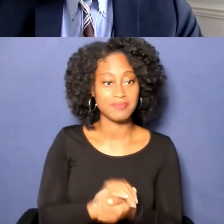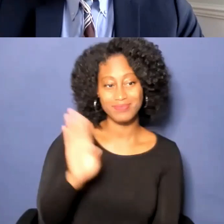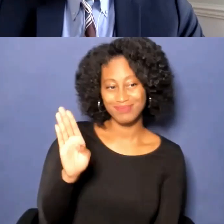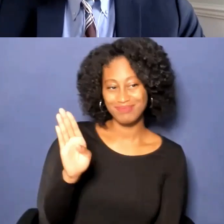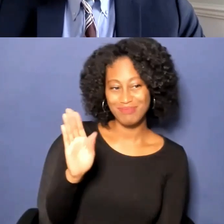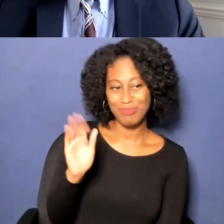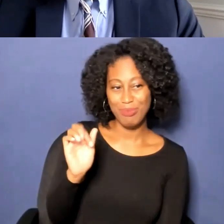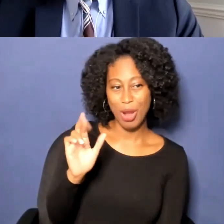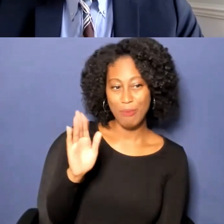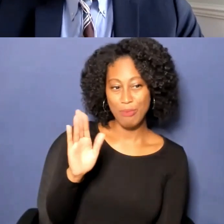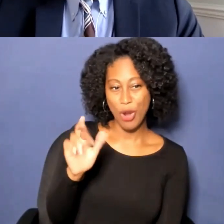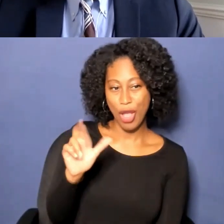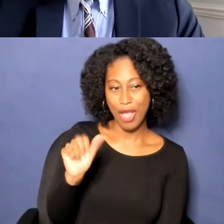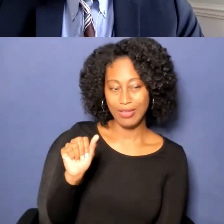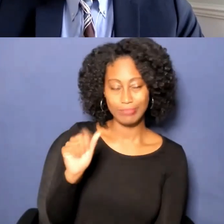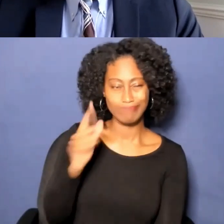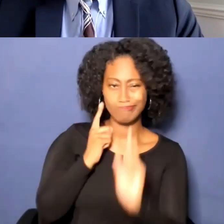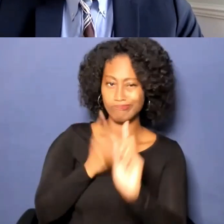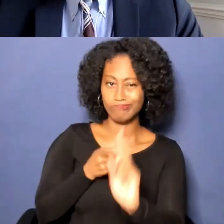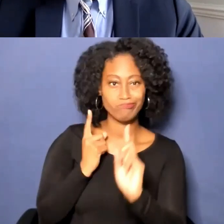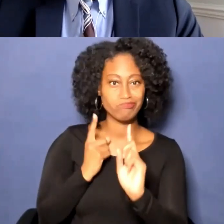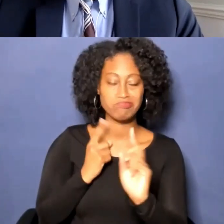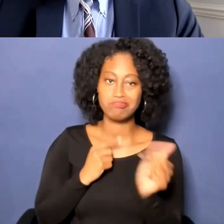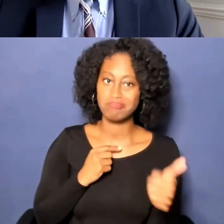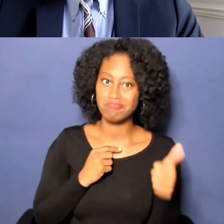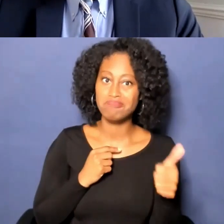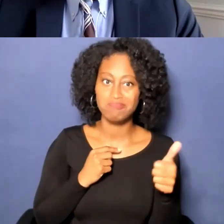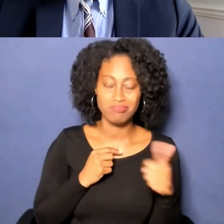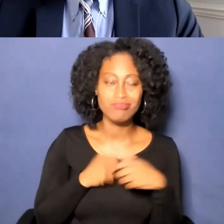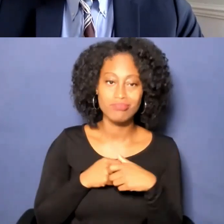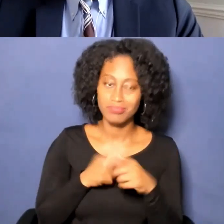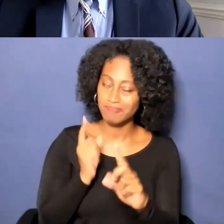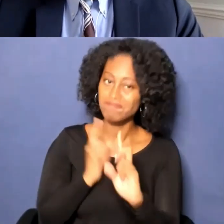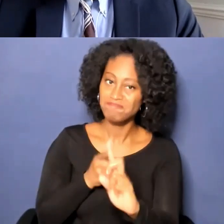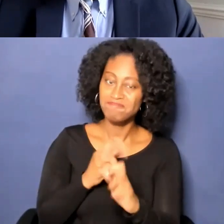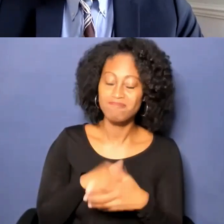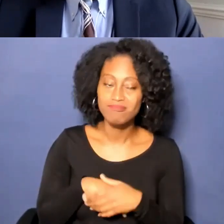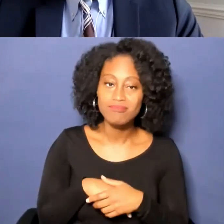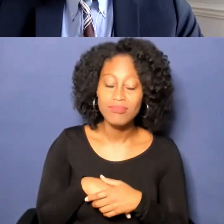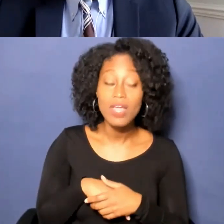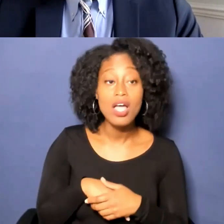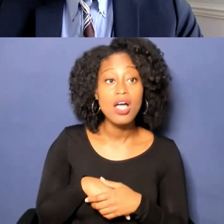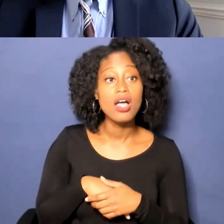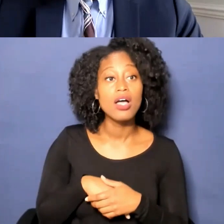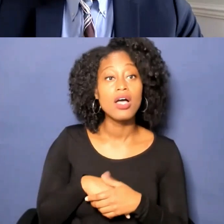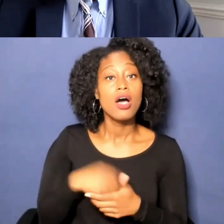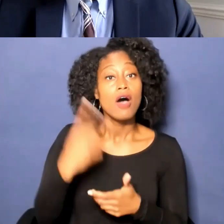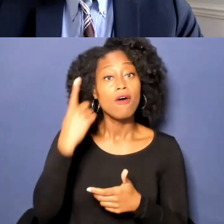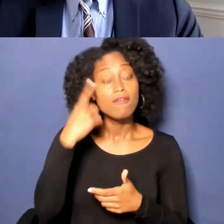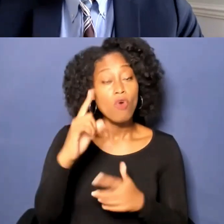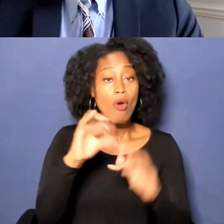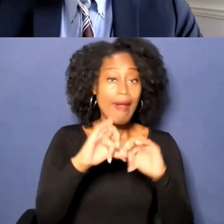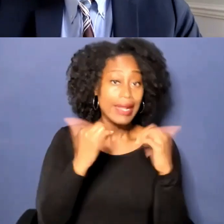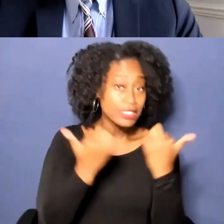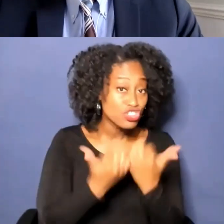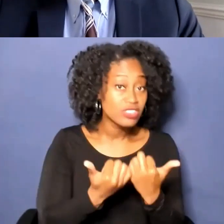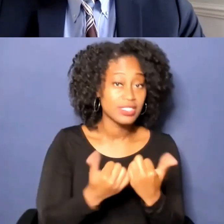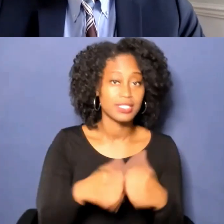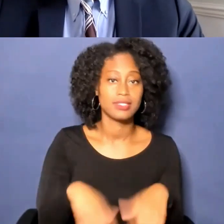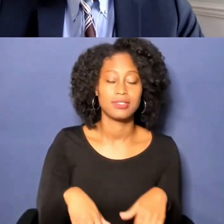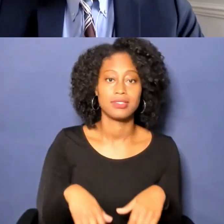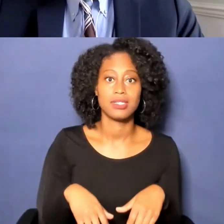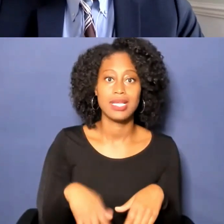right on that, that in order for agencies and institutions